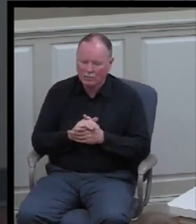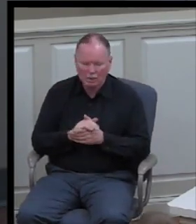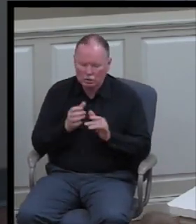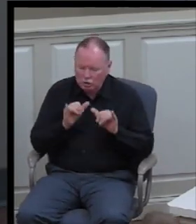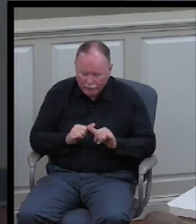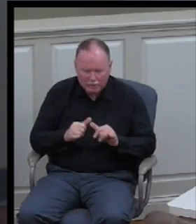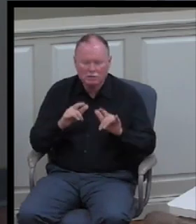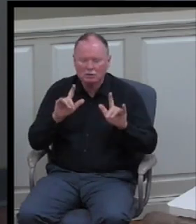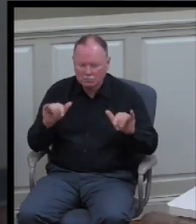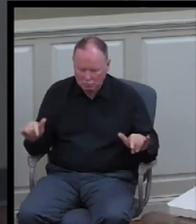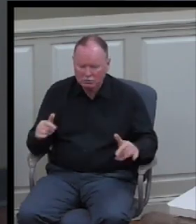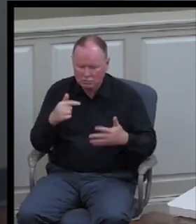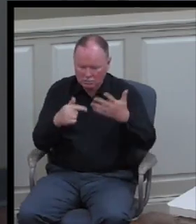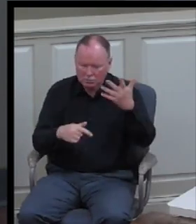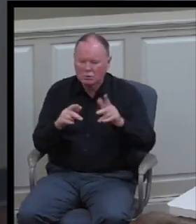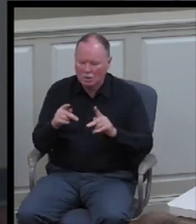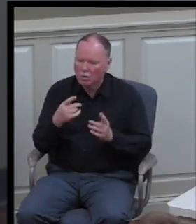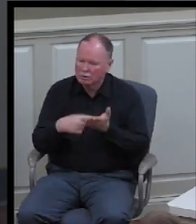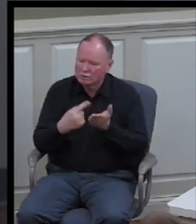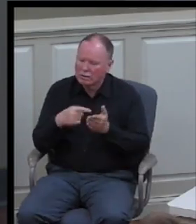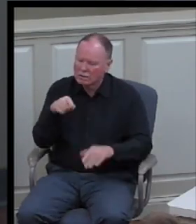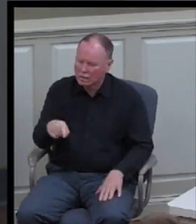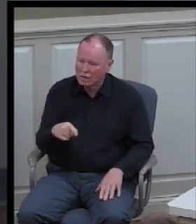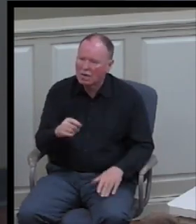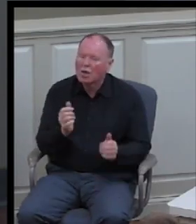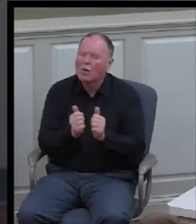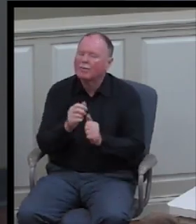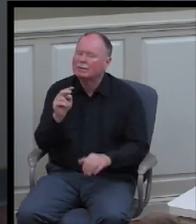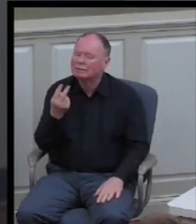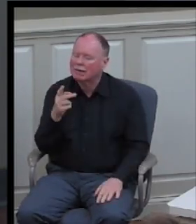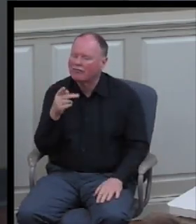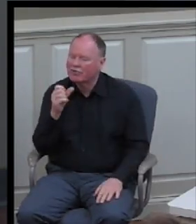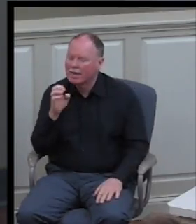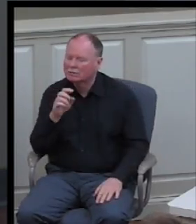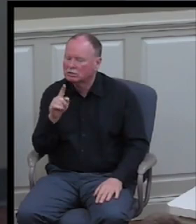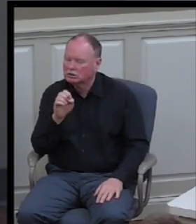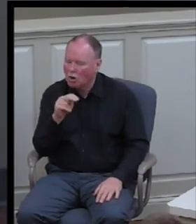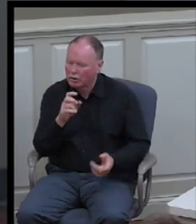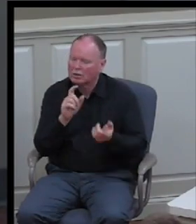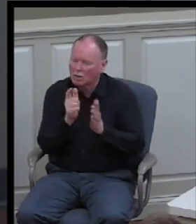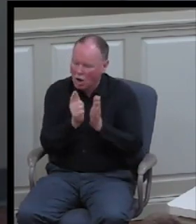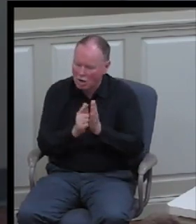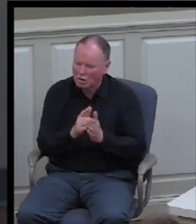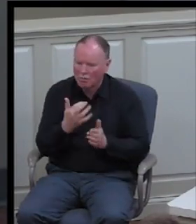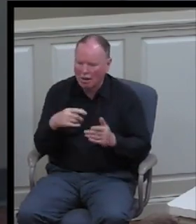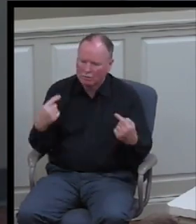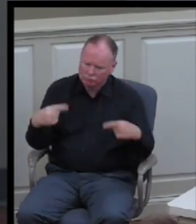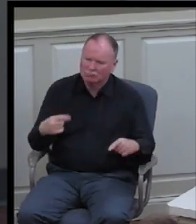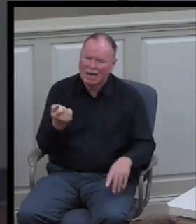surveyors, engineers, on all these different things that we're going to talk about with the second phase. It's going to be complicated. It may even get